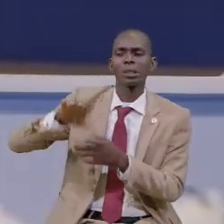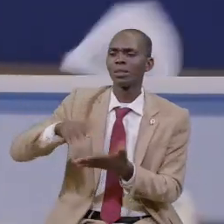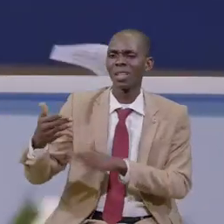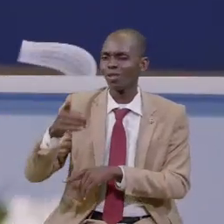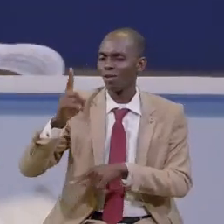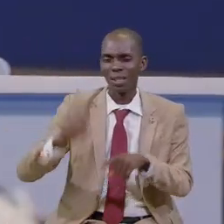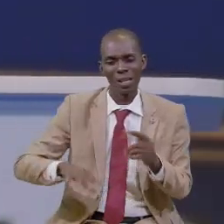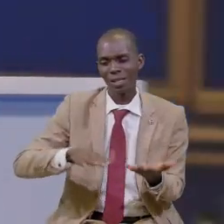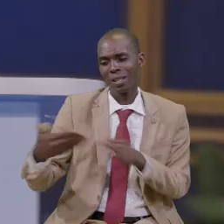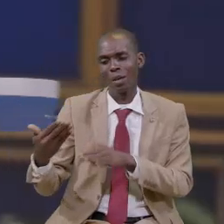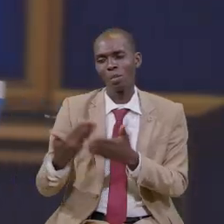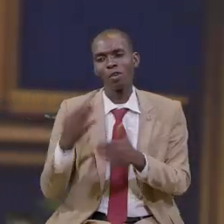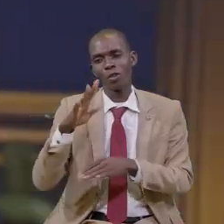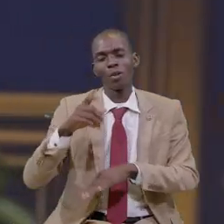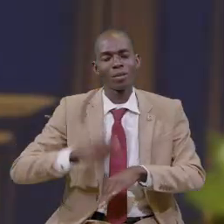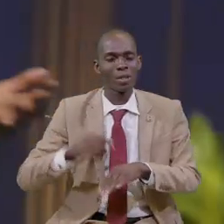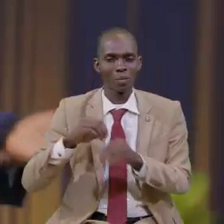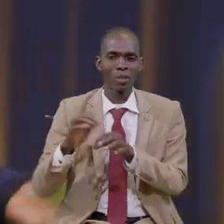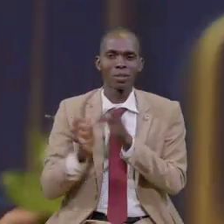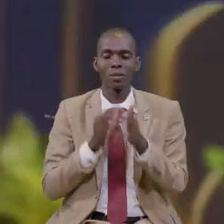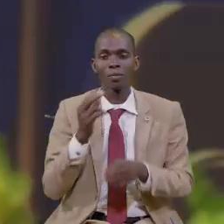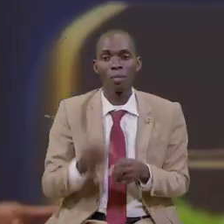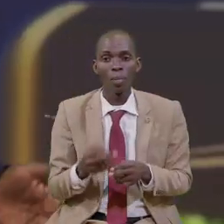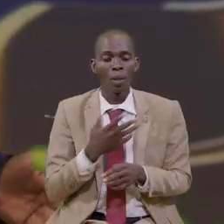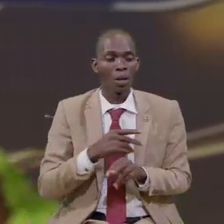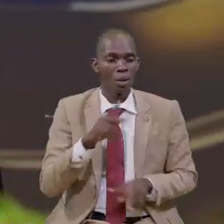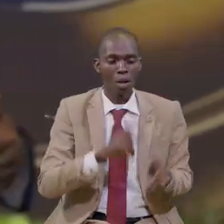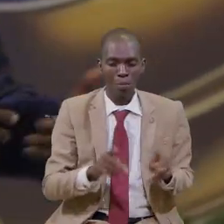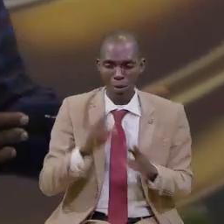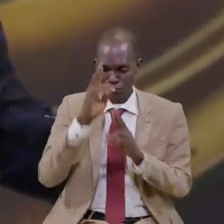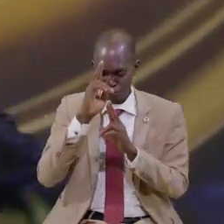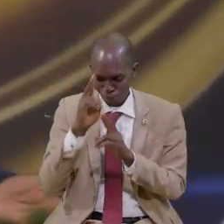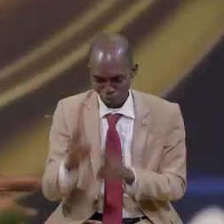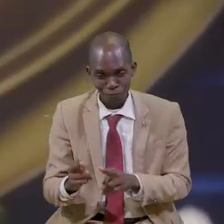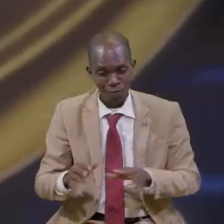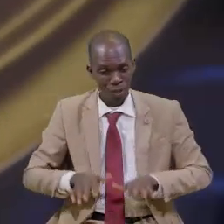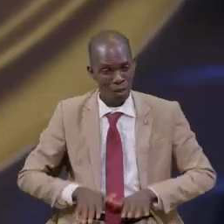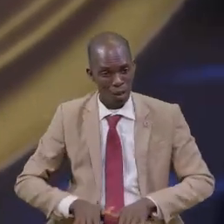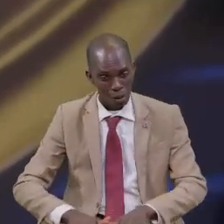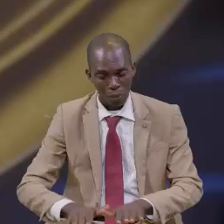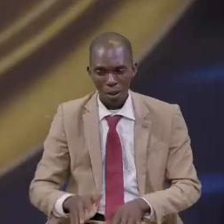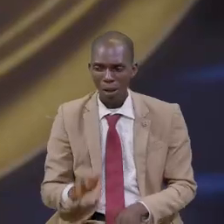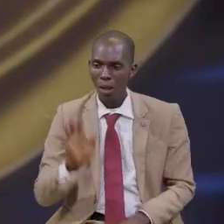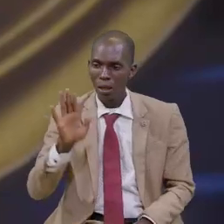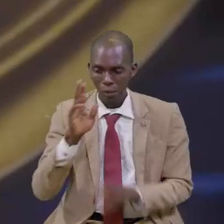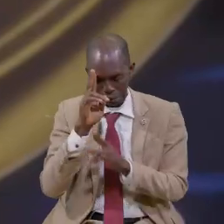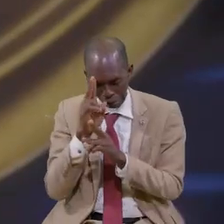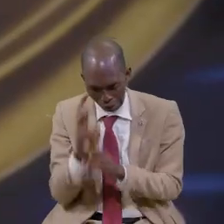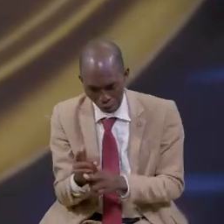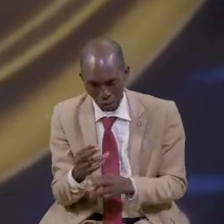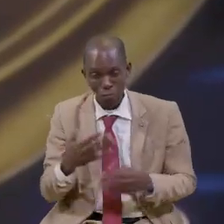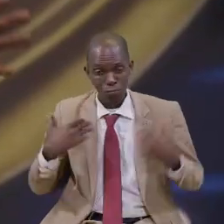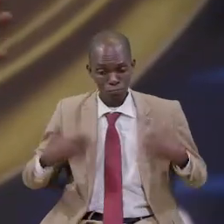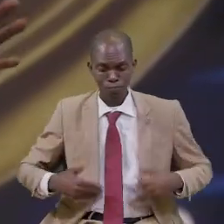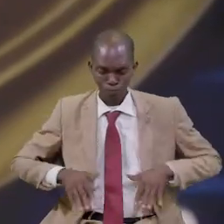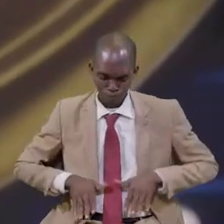they said, sir, they said, your excellency, they said, your majesty, they prostrated in